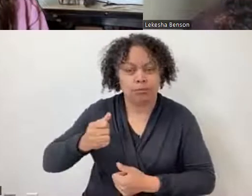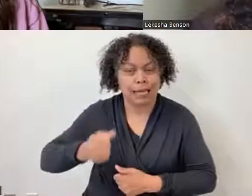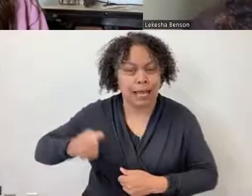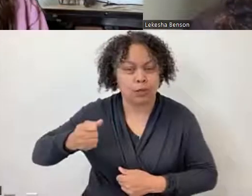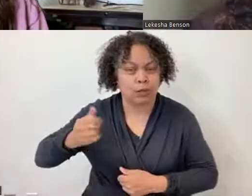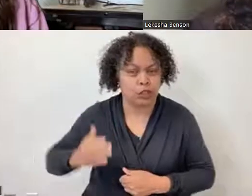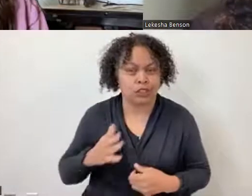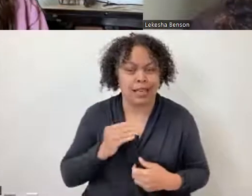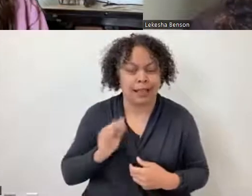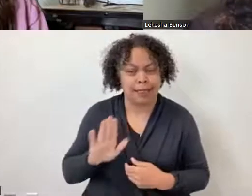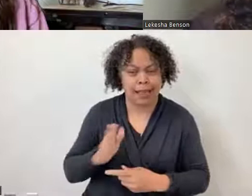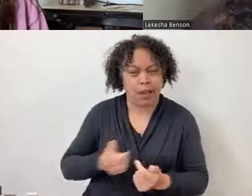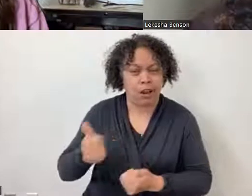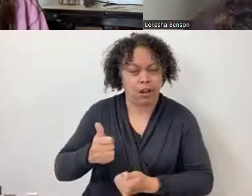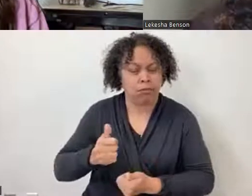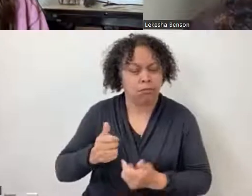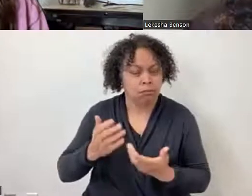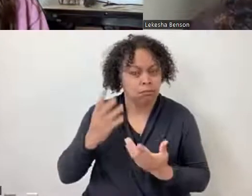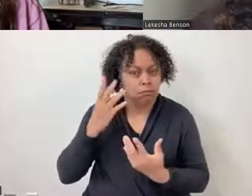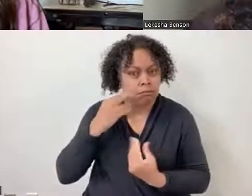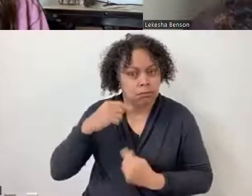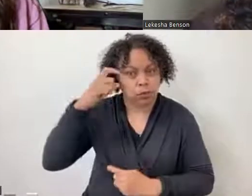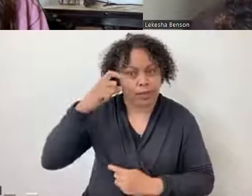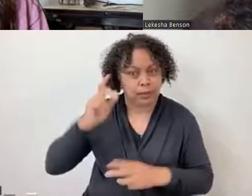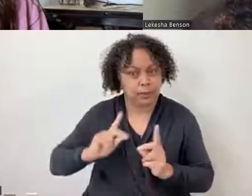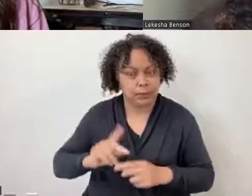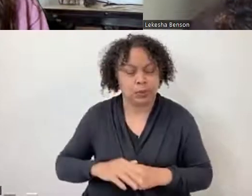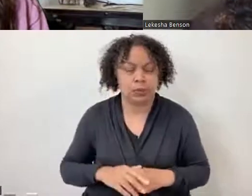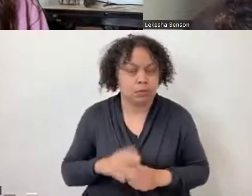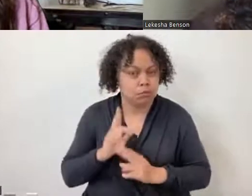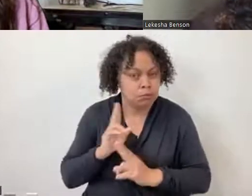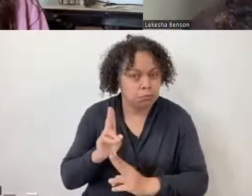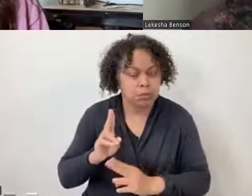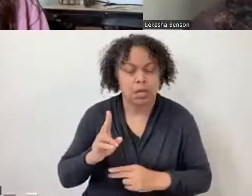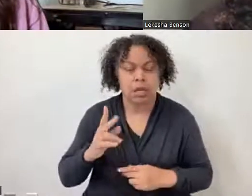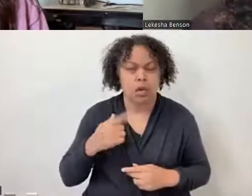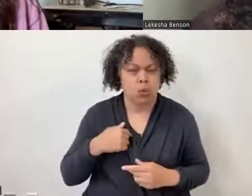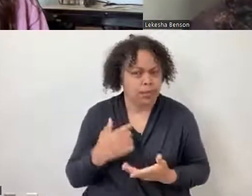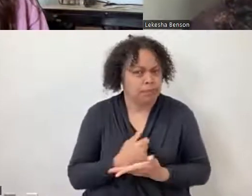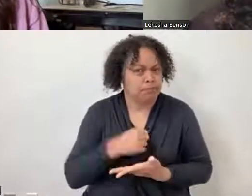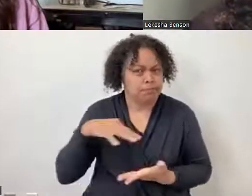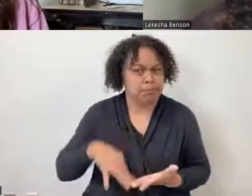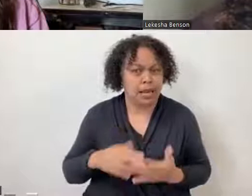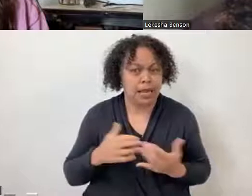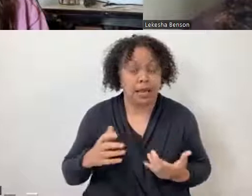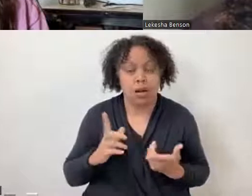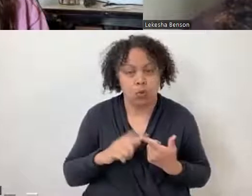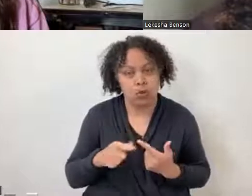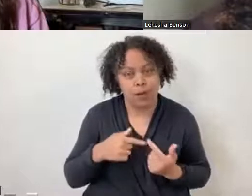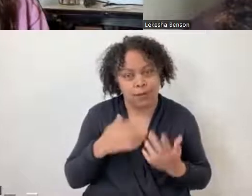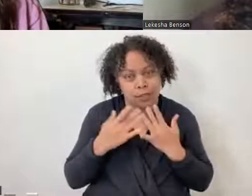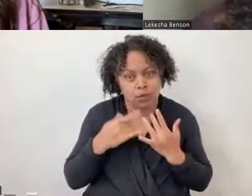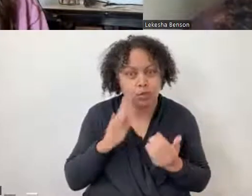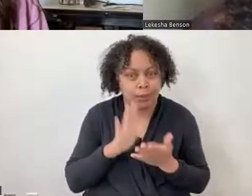next generation. So we've found that very useful. And when you have very little to work with, you get very creative. The second